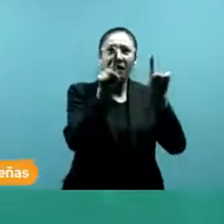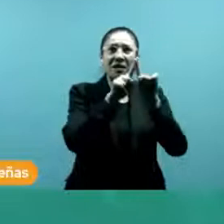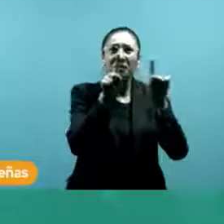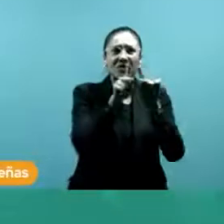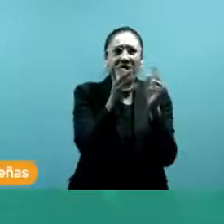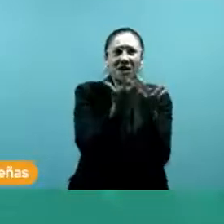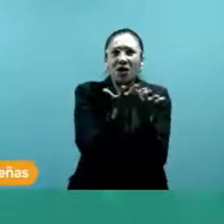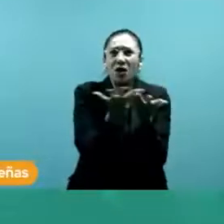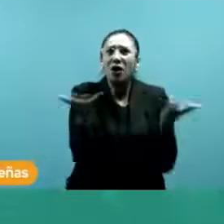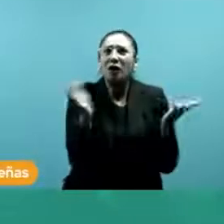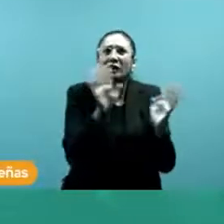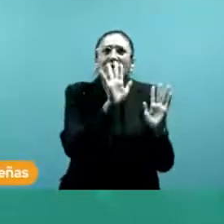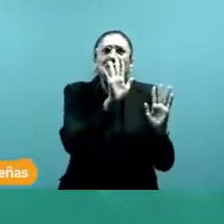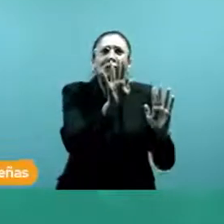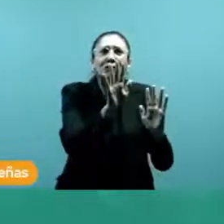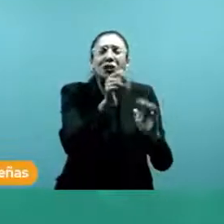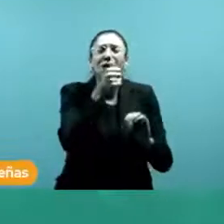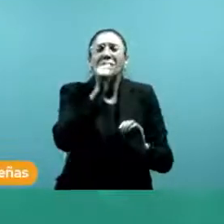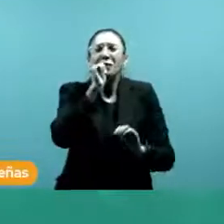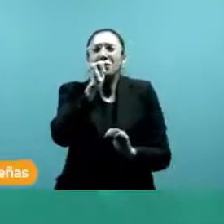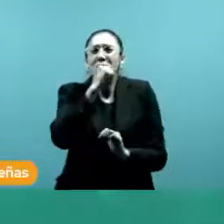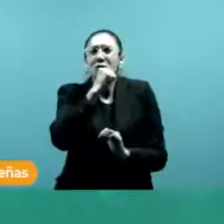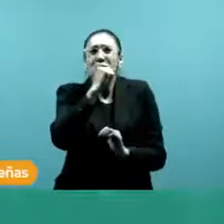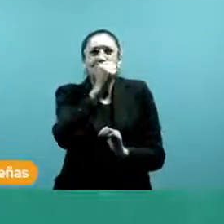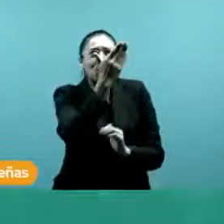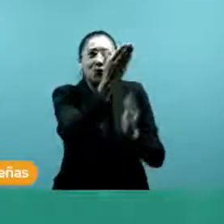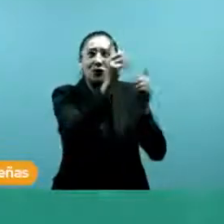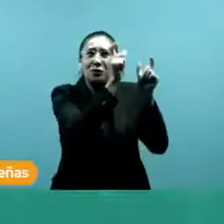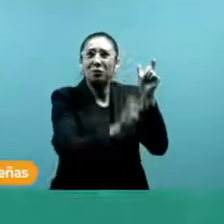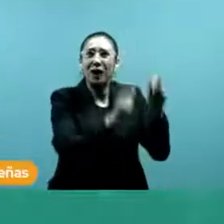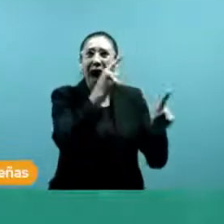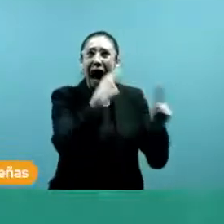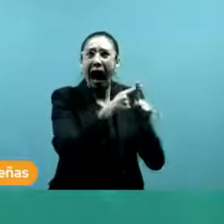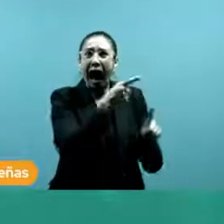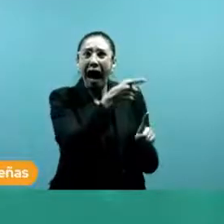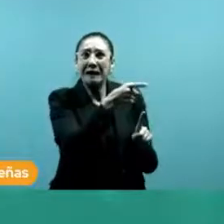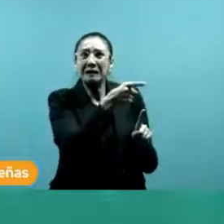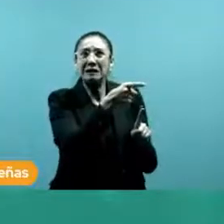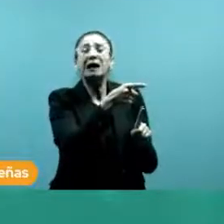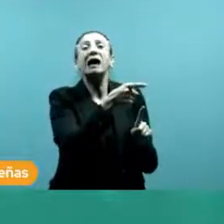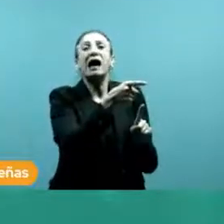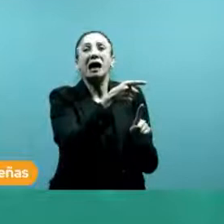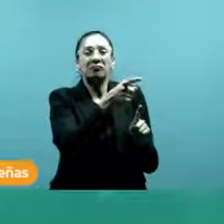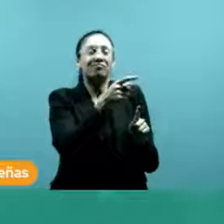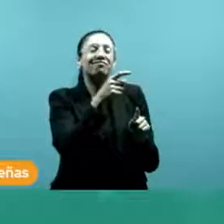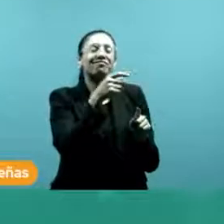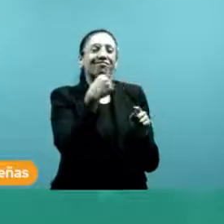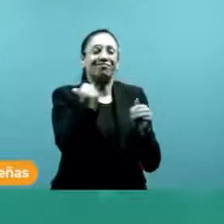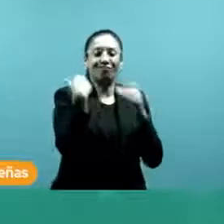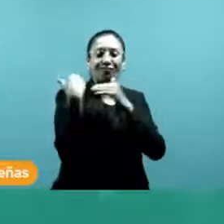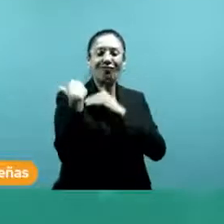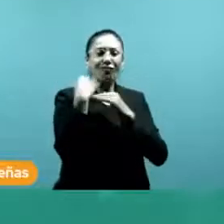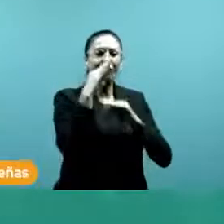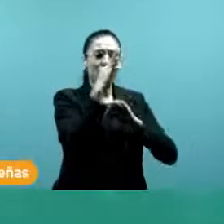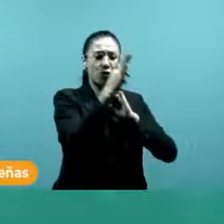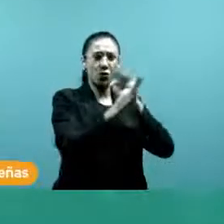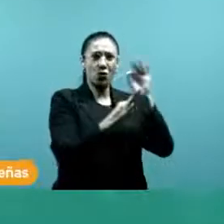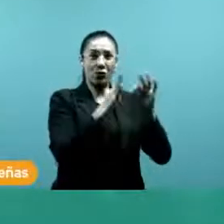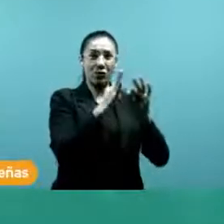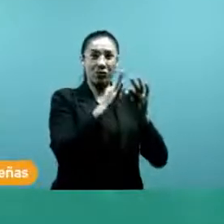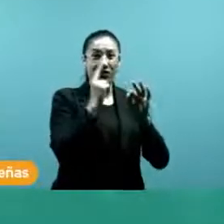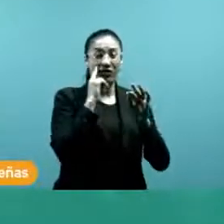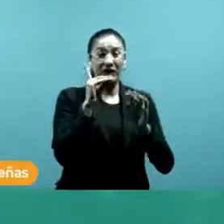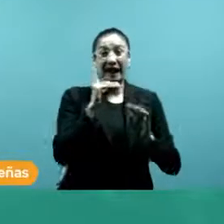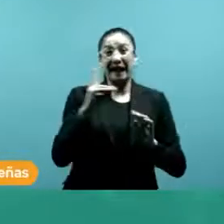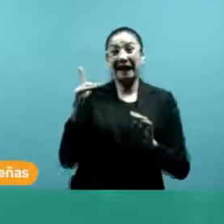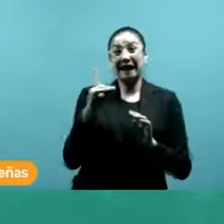also preservation of ruins. También you can see on the right the ruin of undressing room la of one of the gas